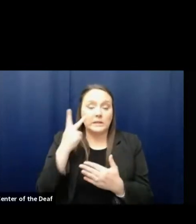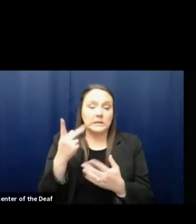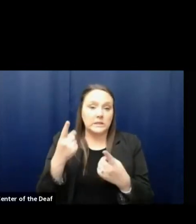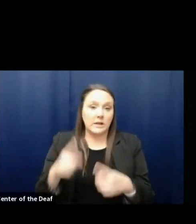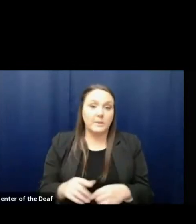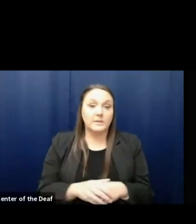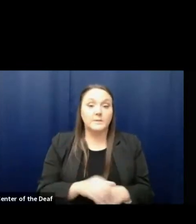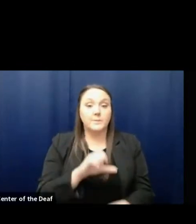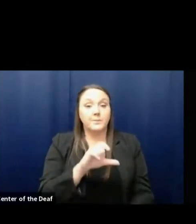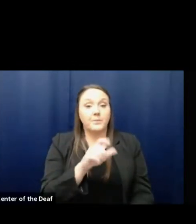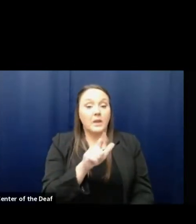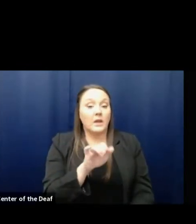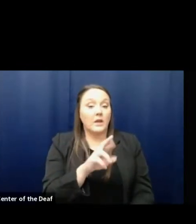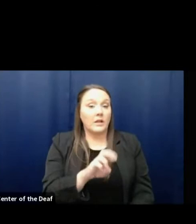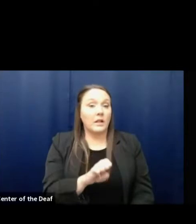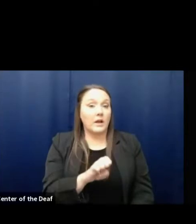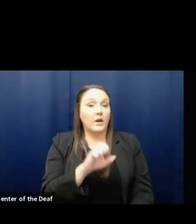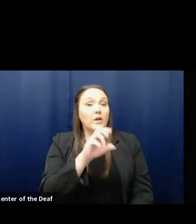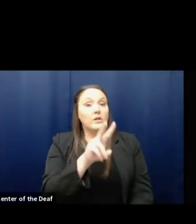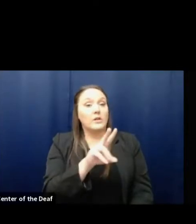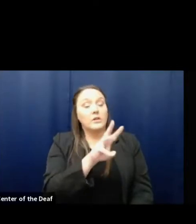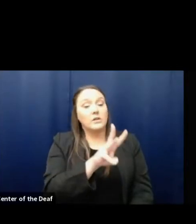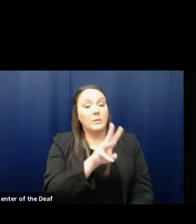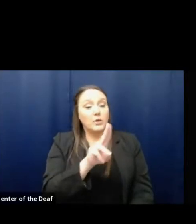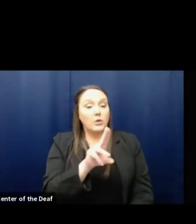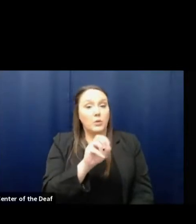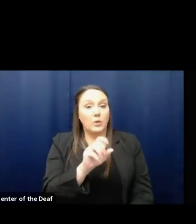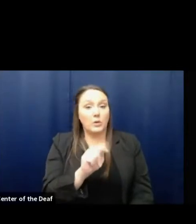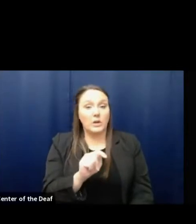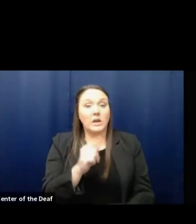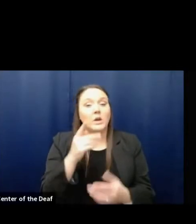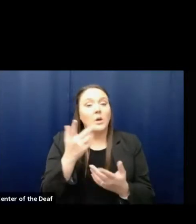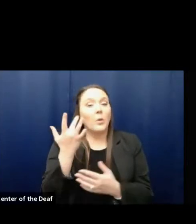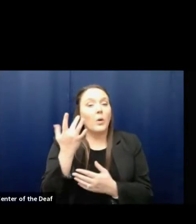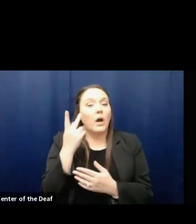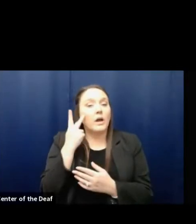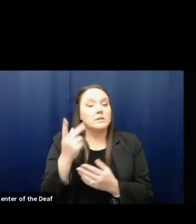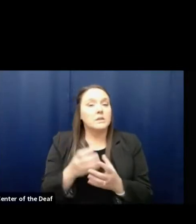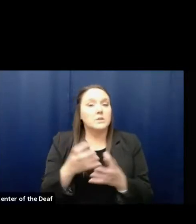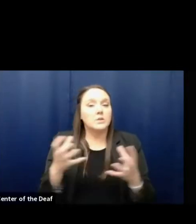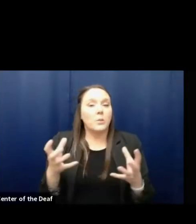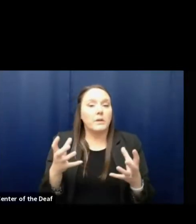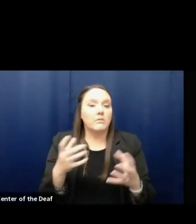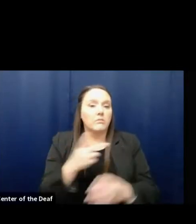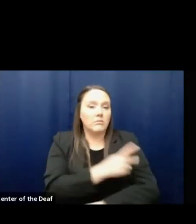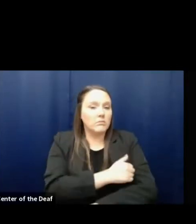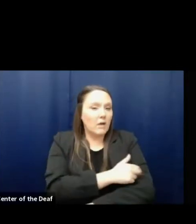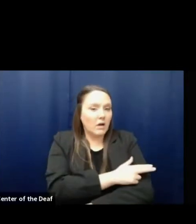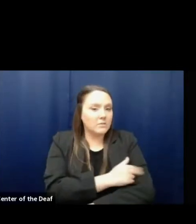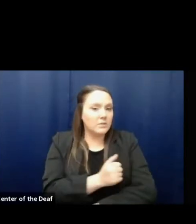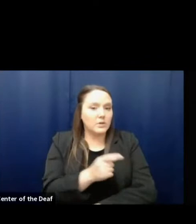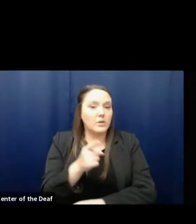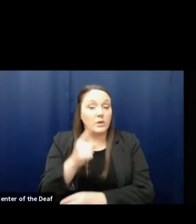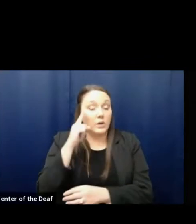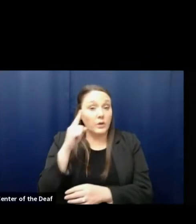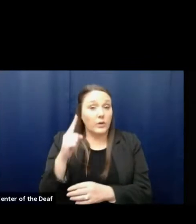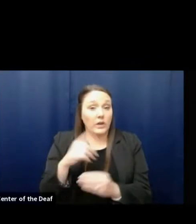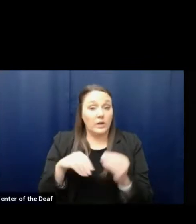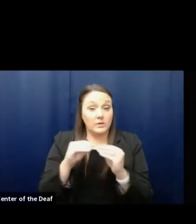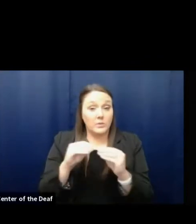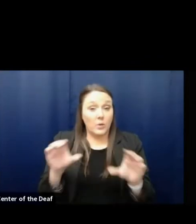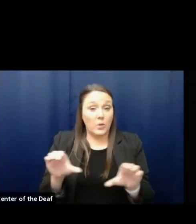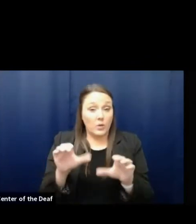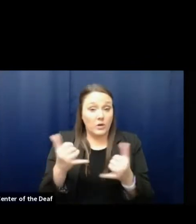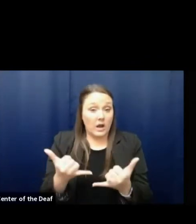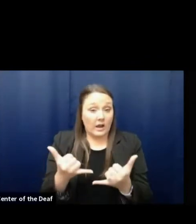with WUOT, why do you think we are seeing so many hospitalizations now? Does this make you think there are significantly more active cases than case